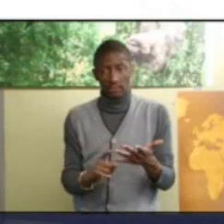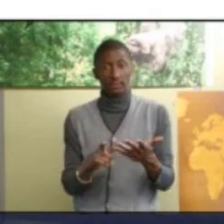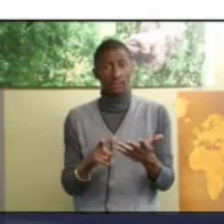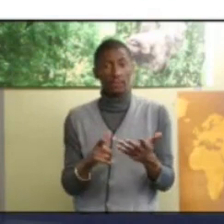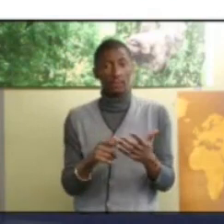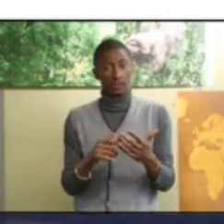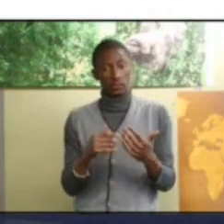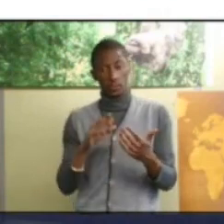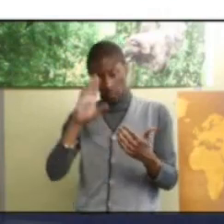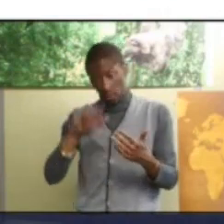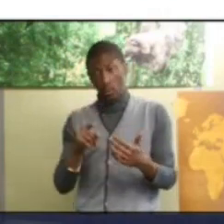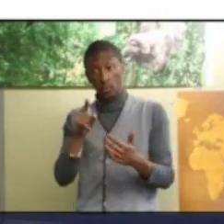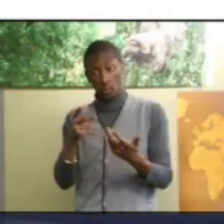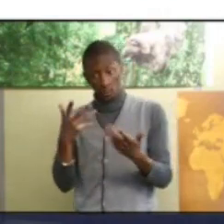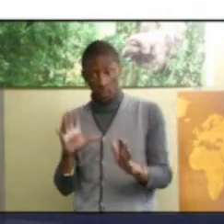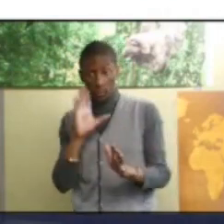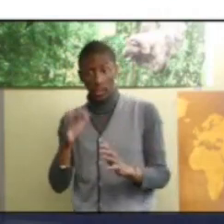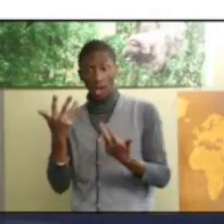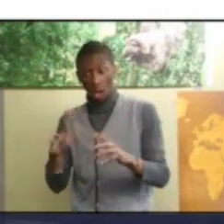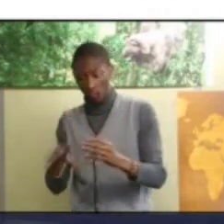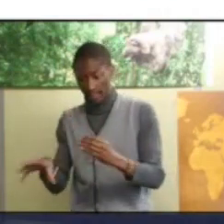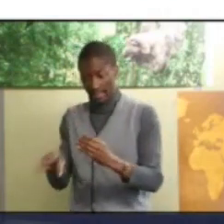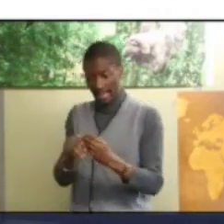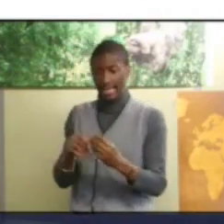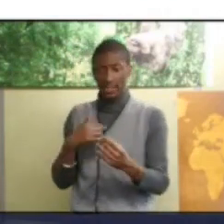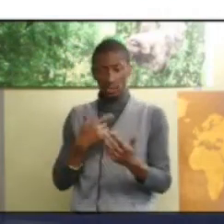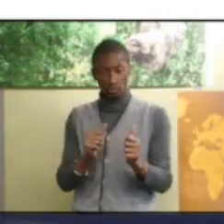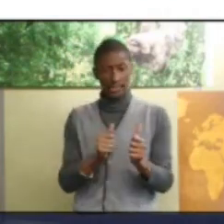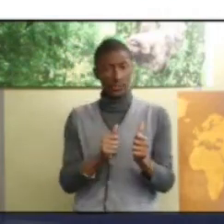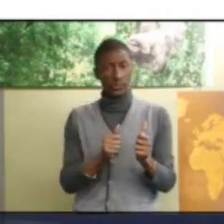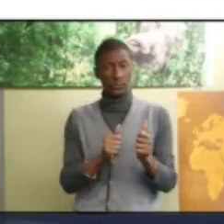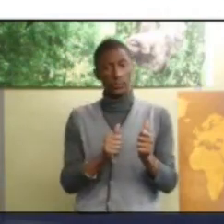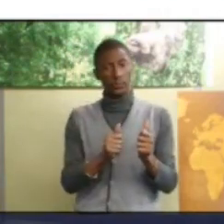to squeeze little tiny pieces out of everything to fund the